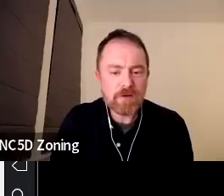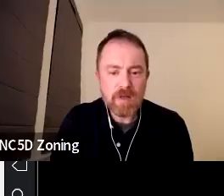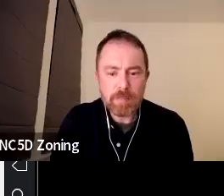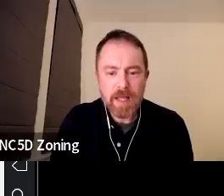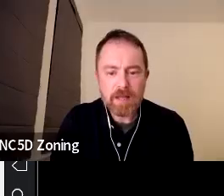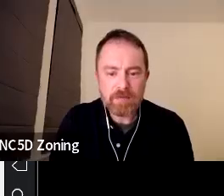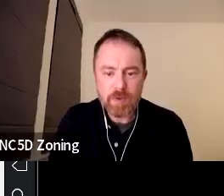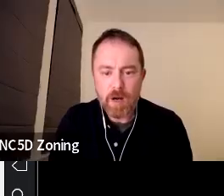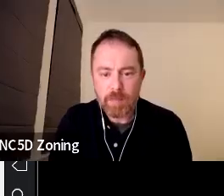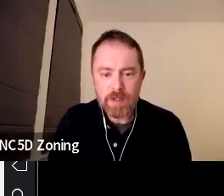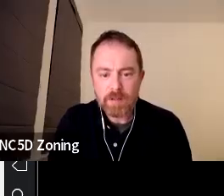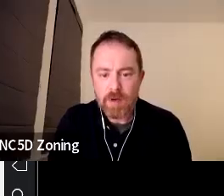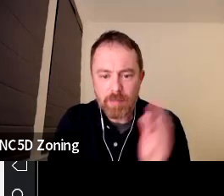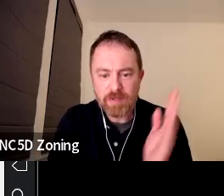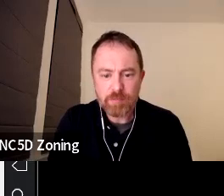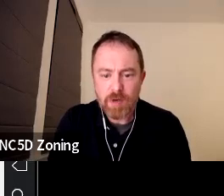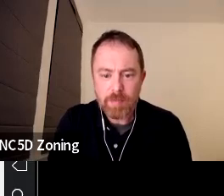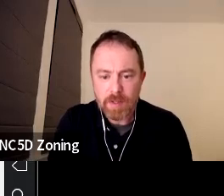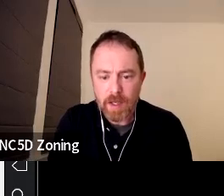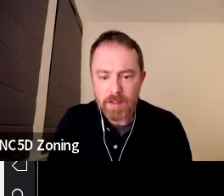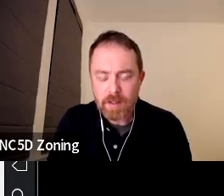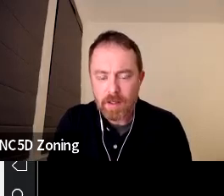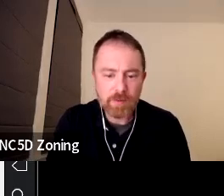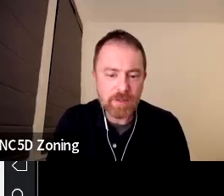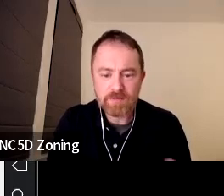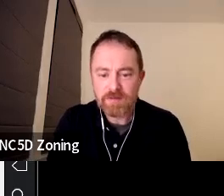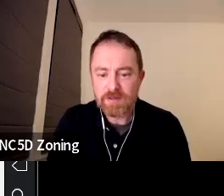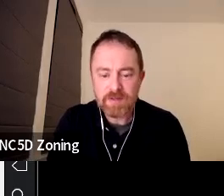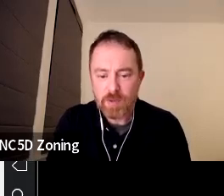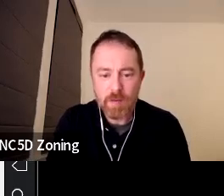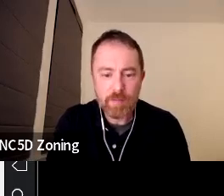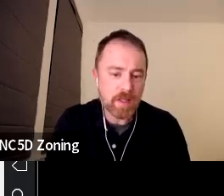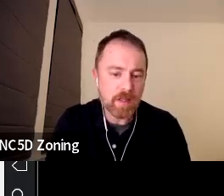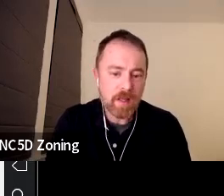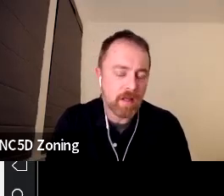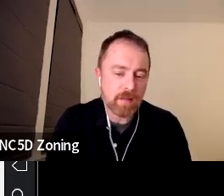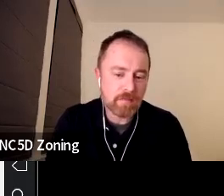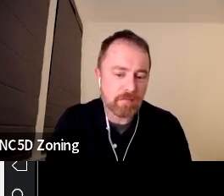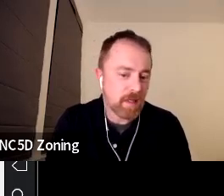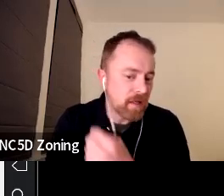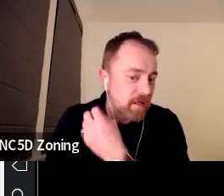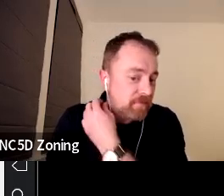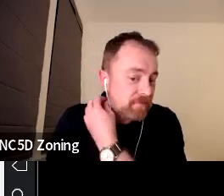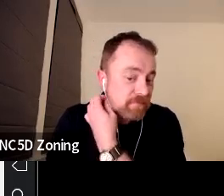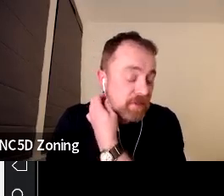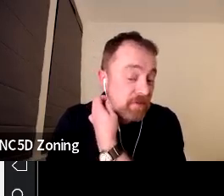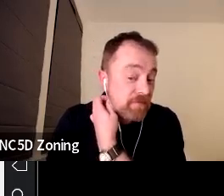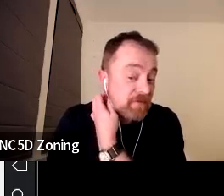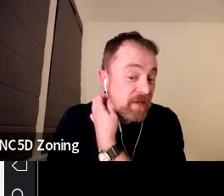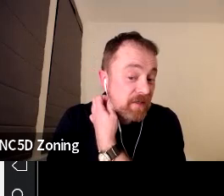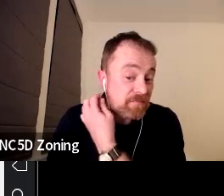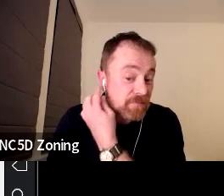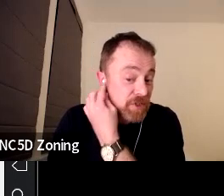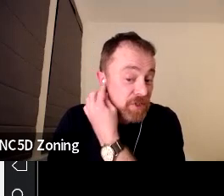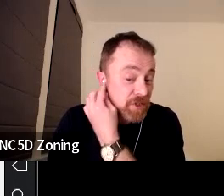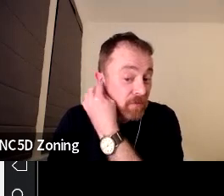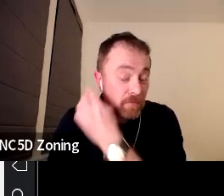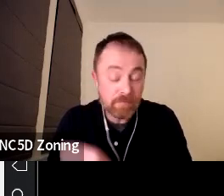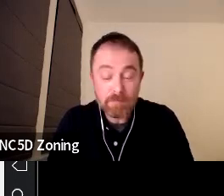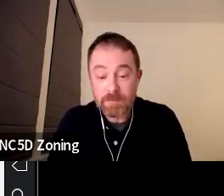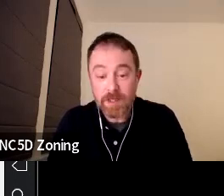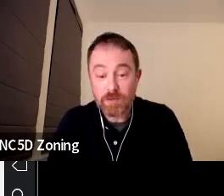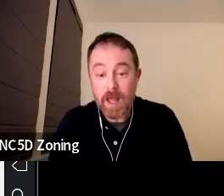at the survey plat for the property's on the property line. I know the existing property, they kind of, their fence kind of